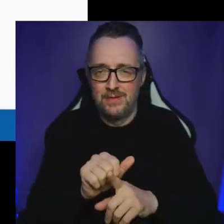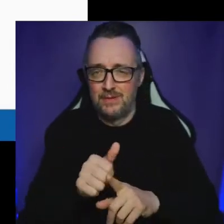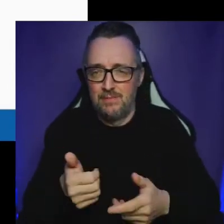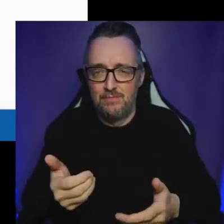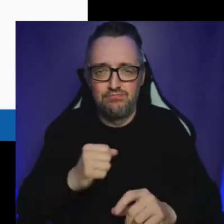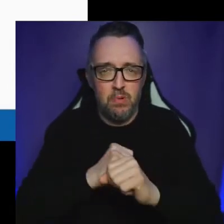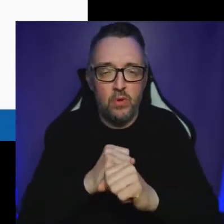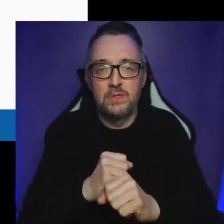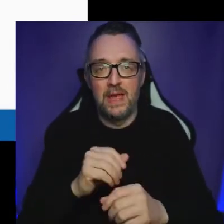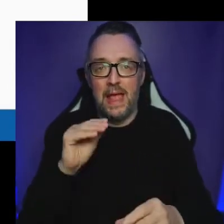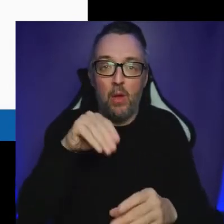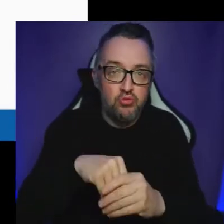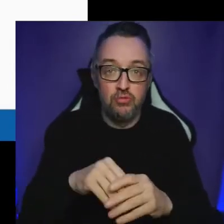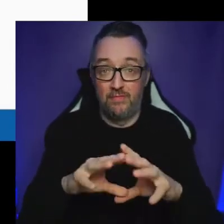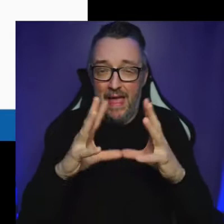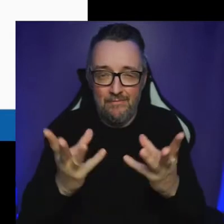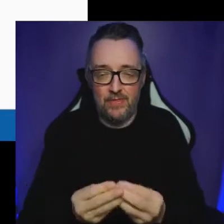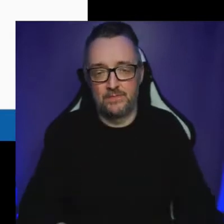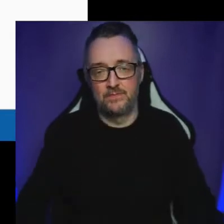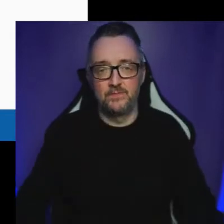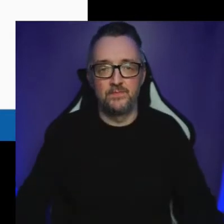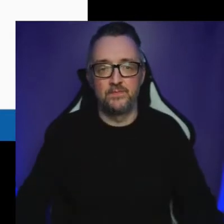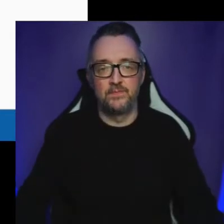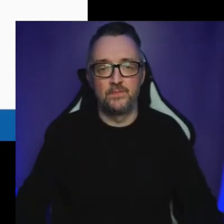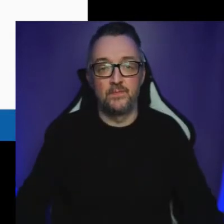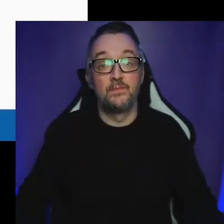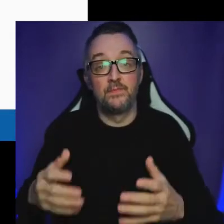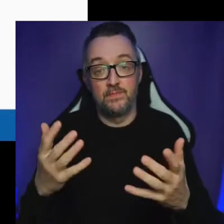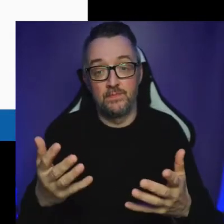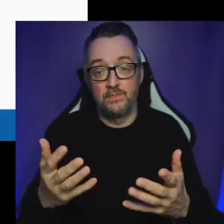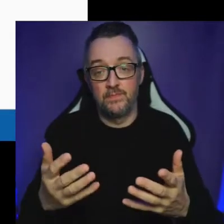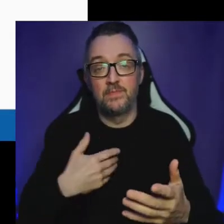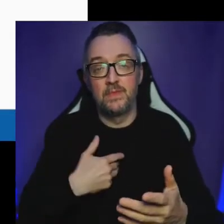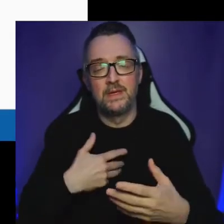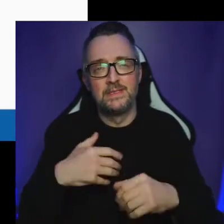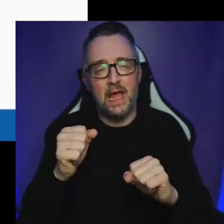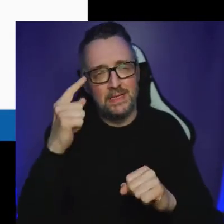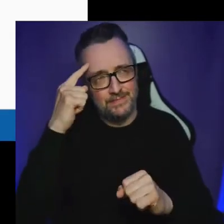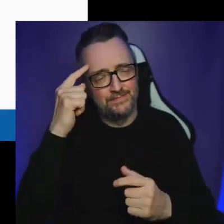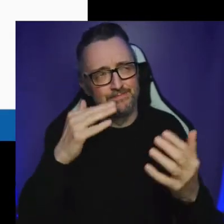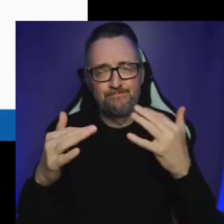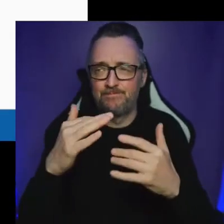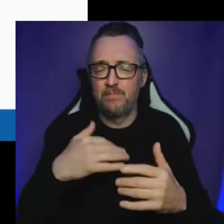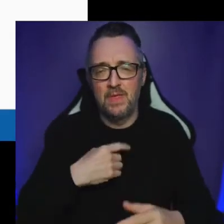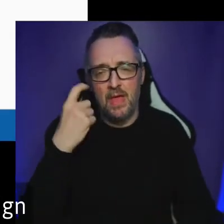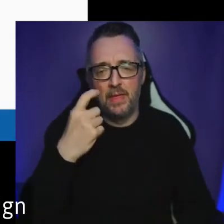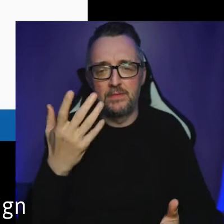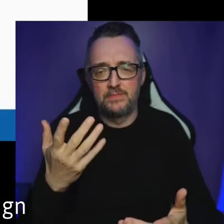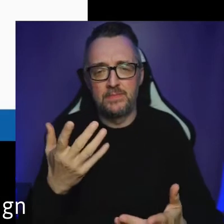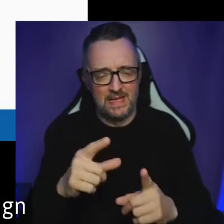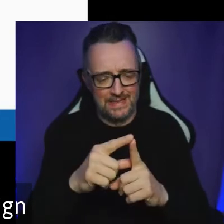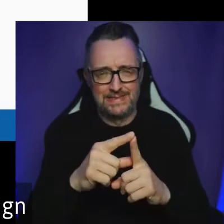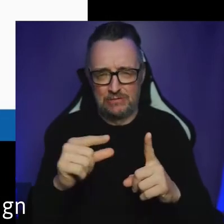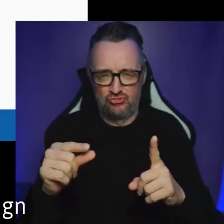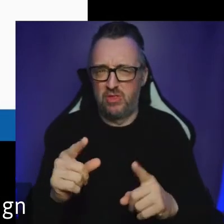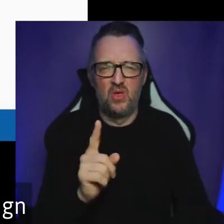everything that we actually do. So I suppose when I started thinking about this, I was starting to think about, well, what is